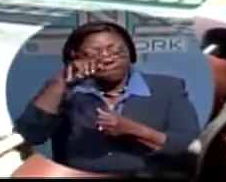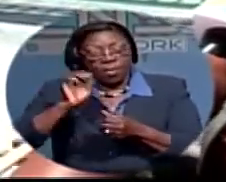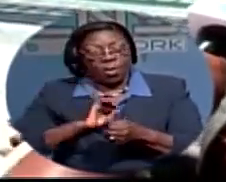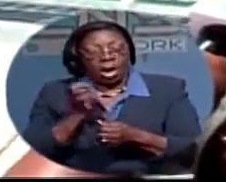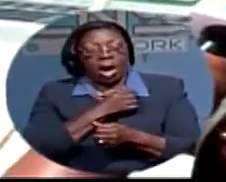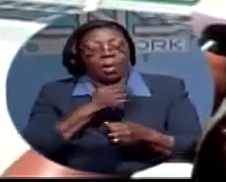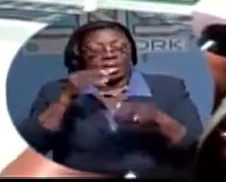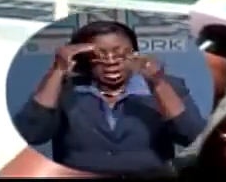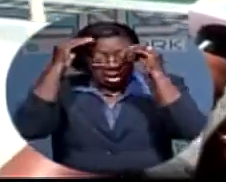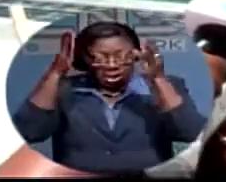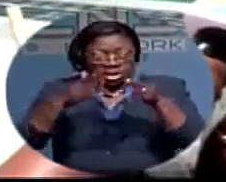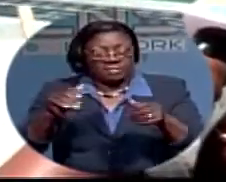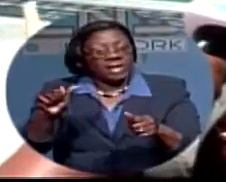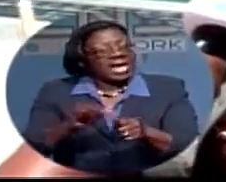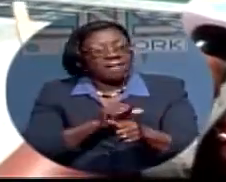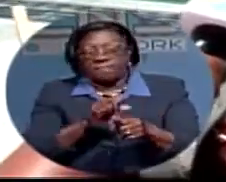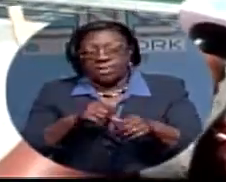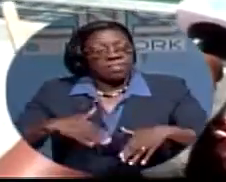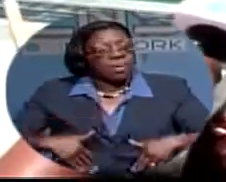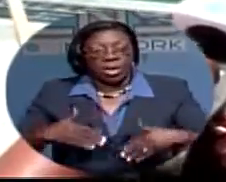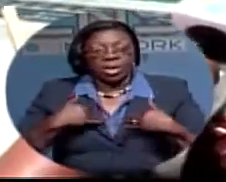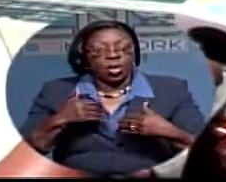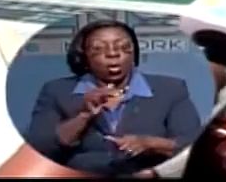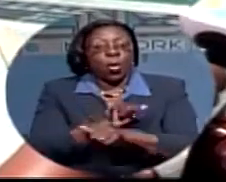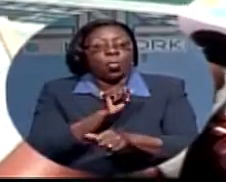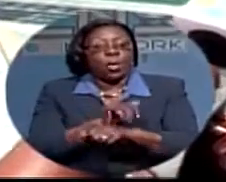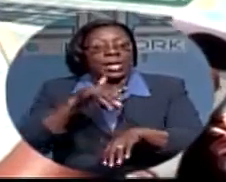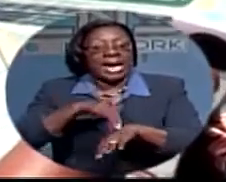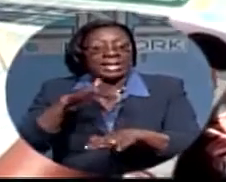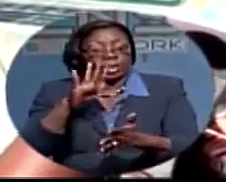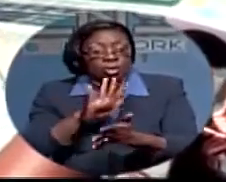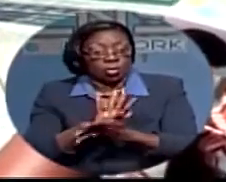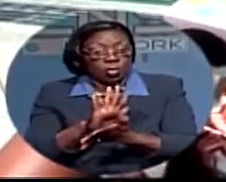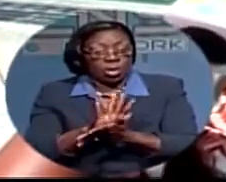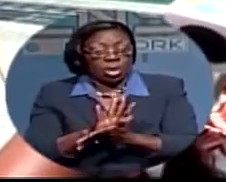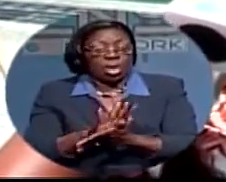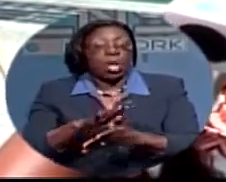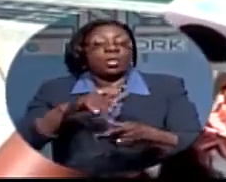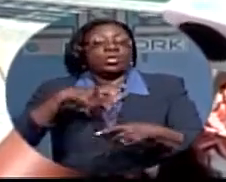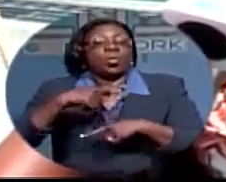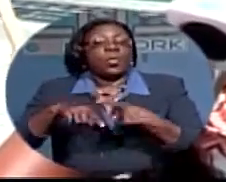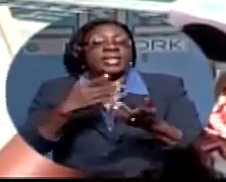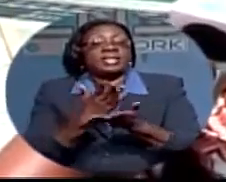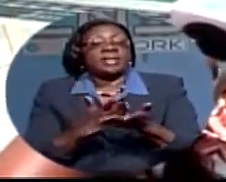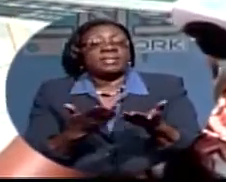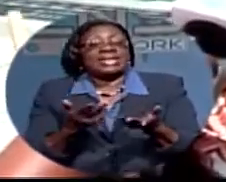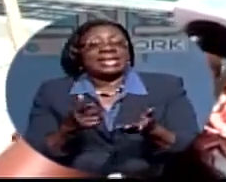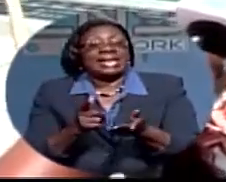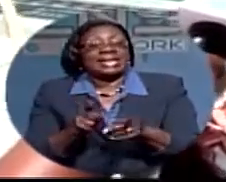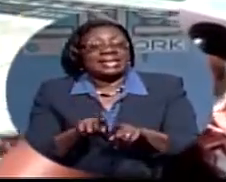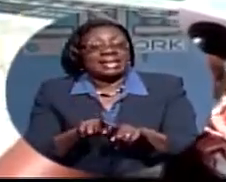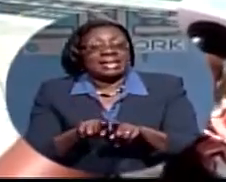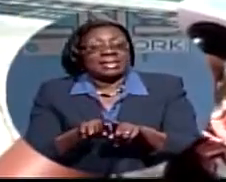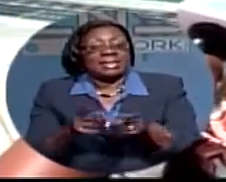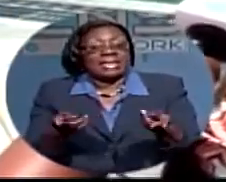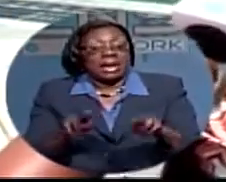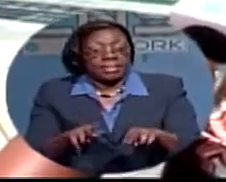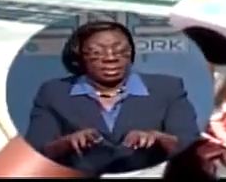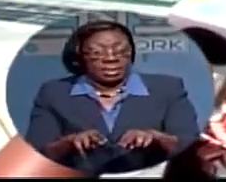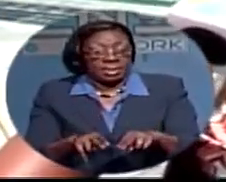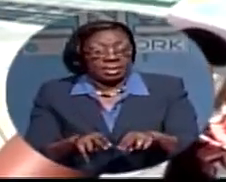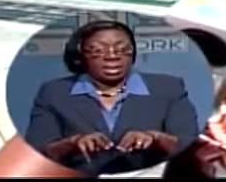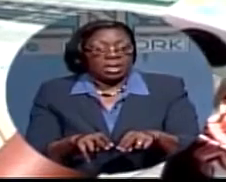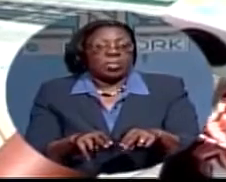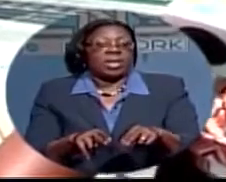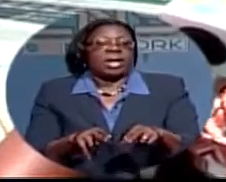our security, for everybody. And so when something like this happens, it causes us to pause and examine the systems that